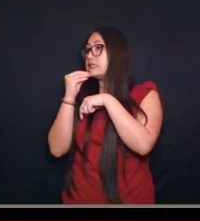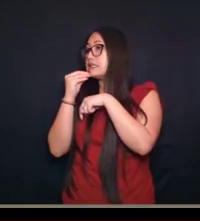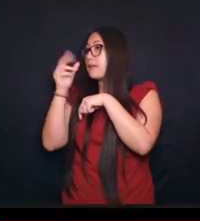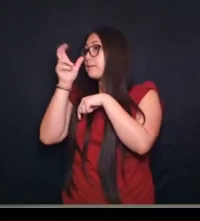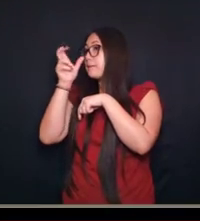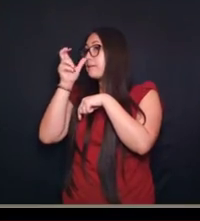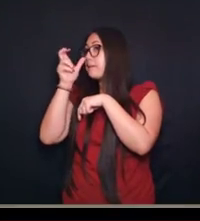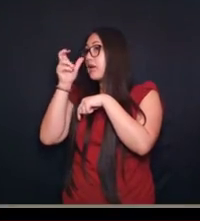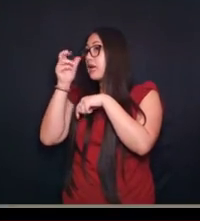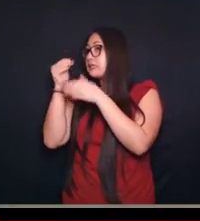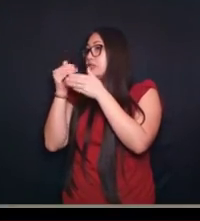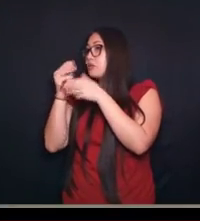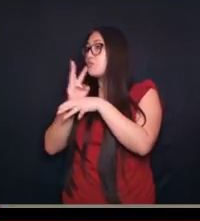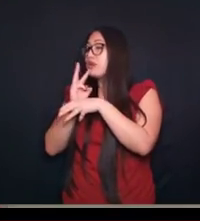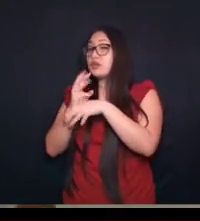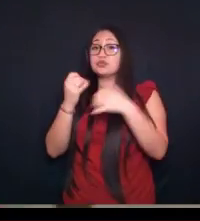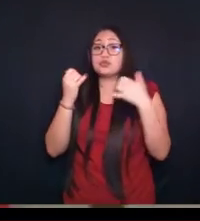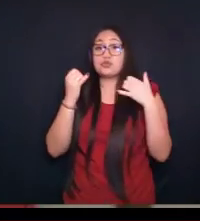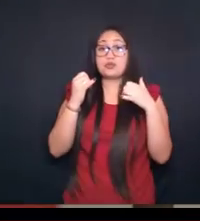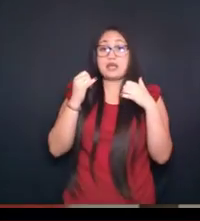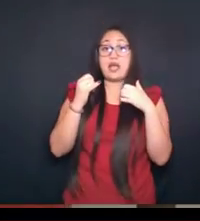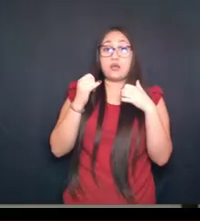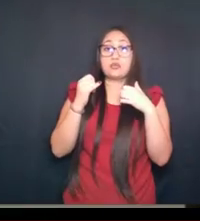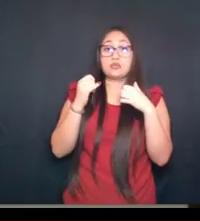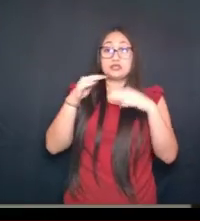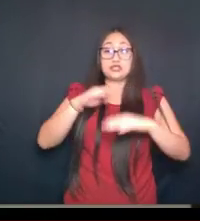both Emily and Josh our cheer.